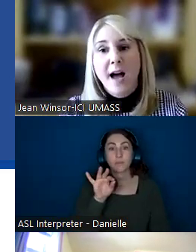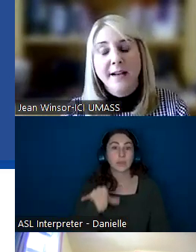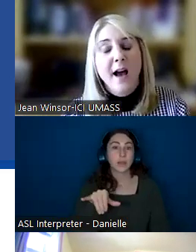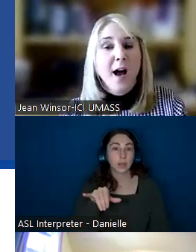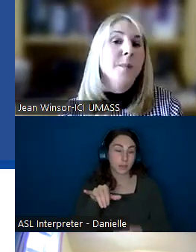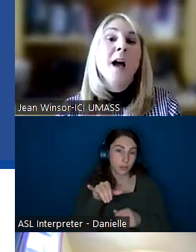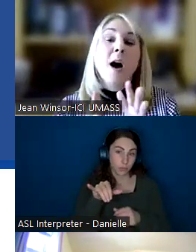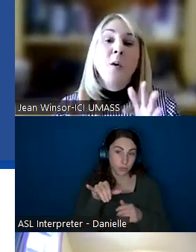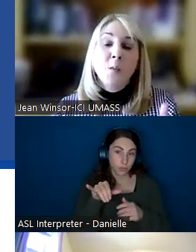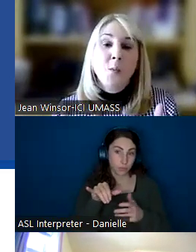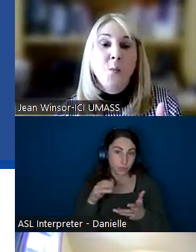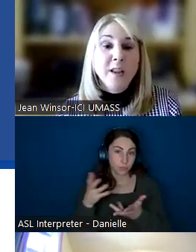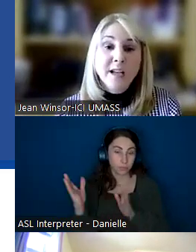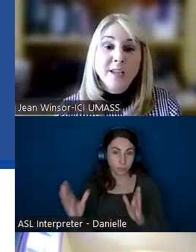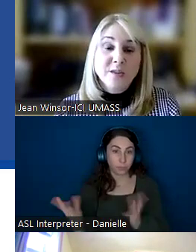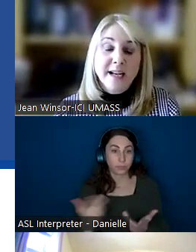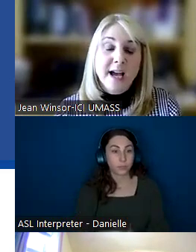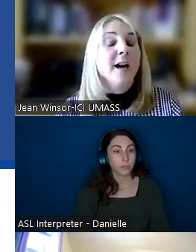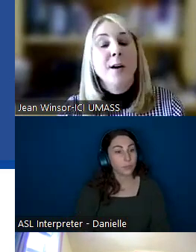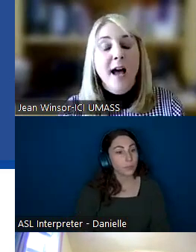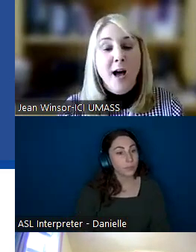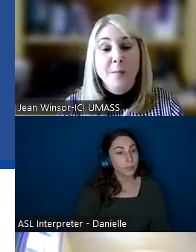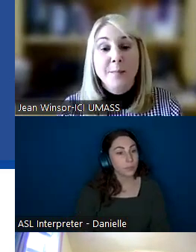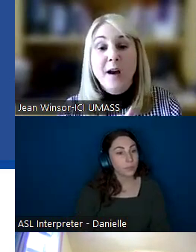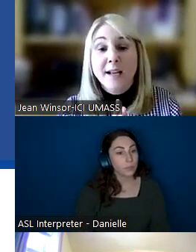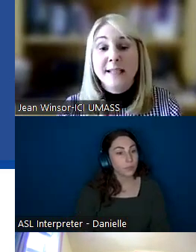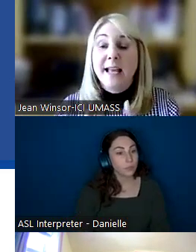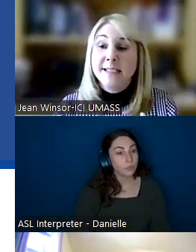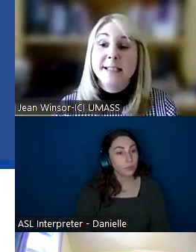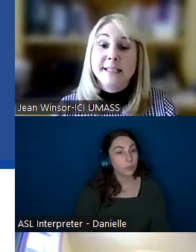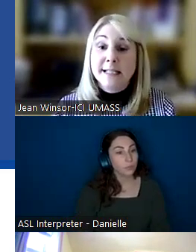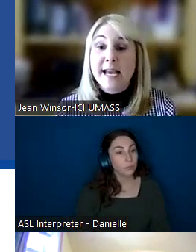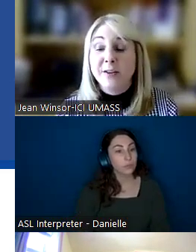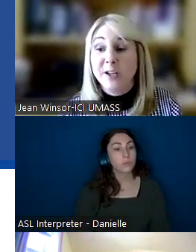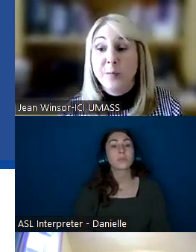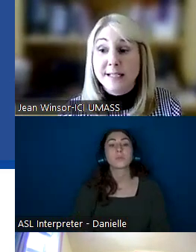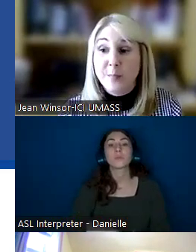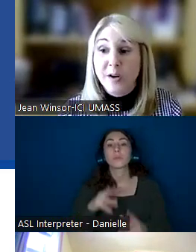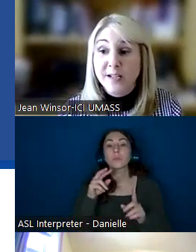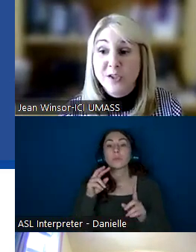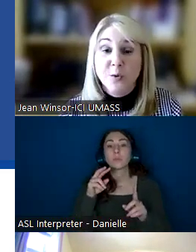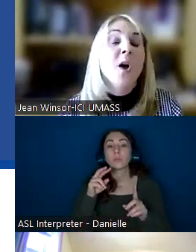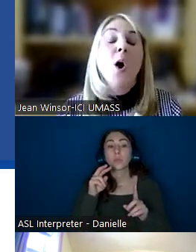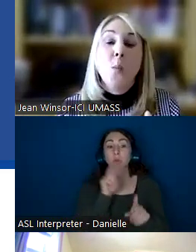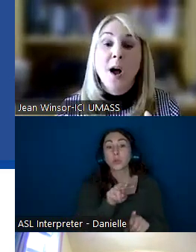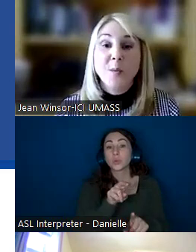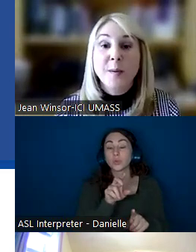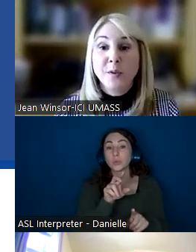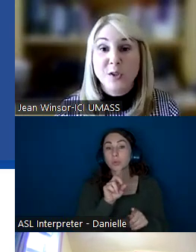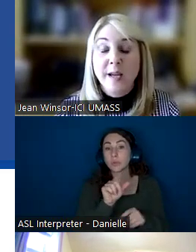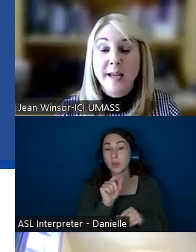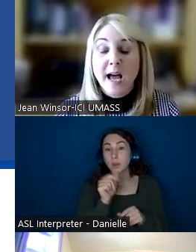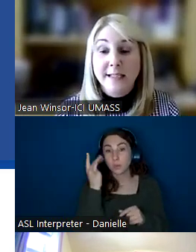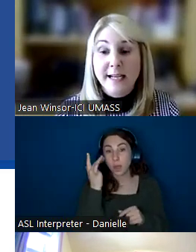they're on. We look at their data because it lets us dig down a little bit deeper into what are